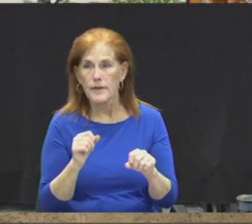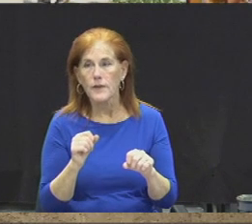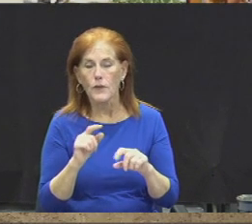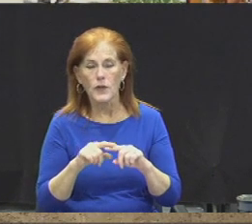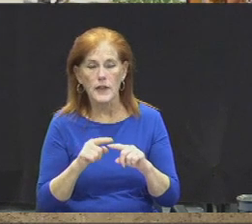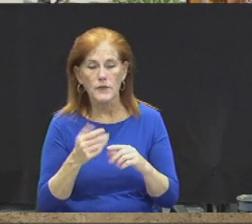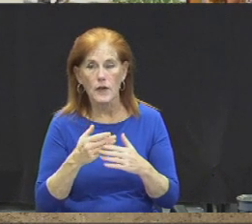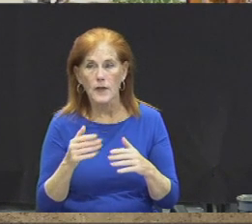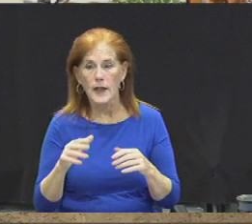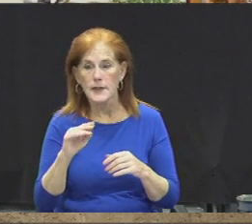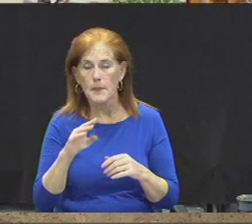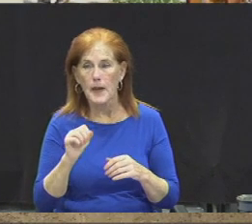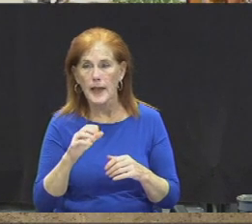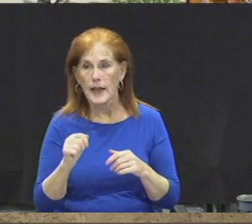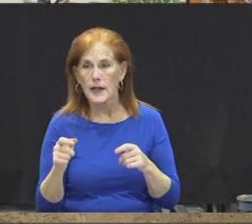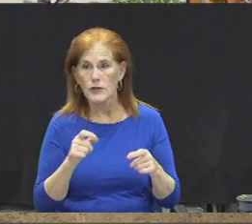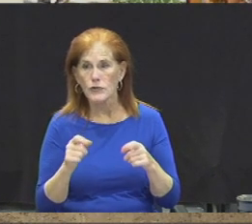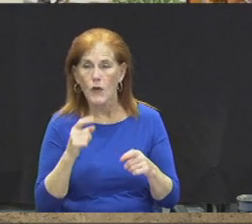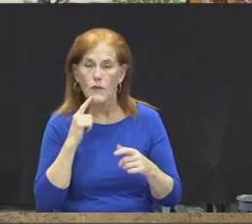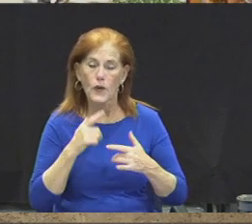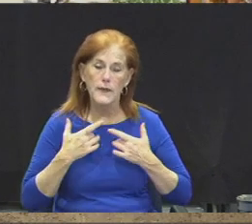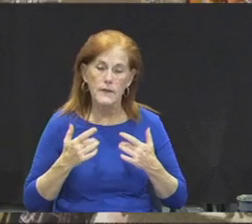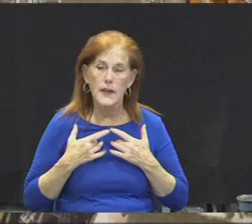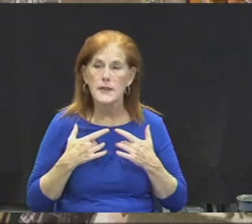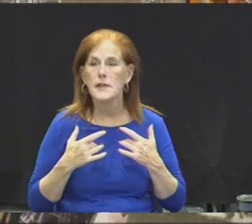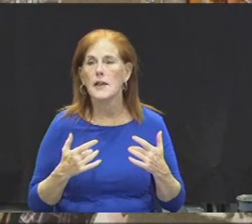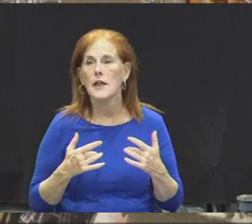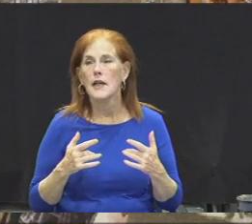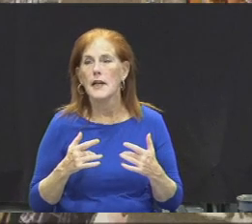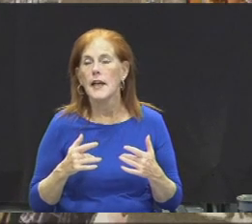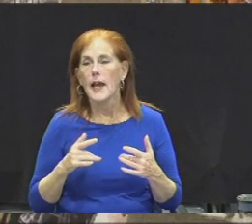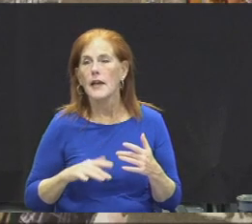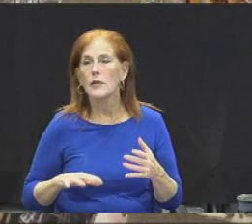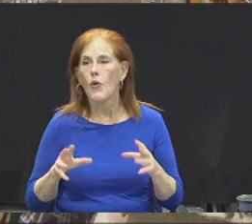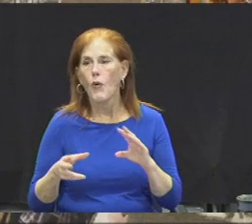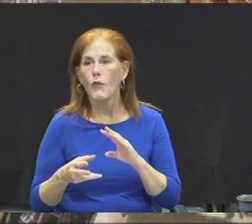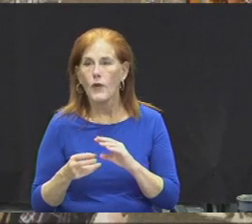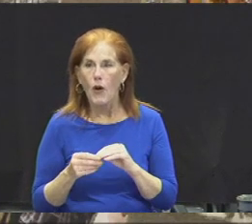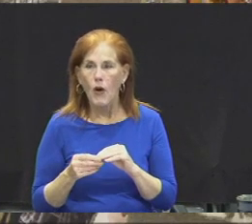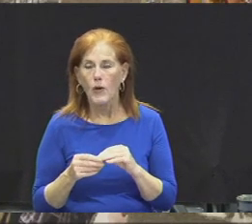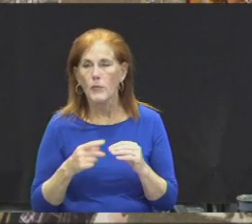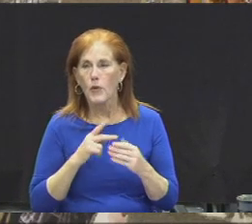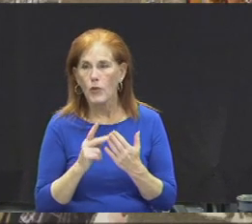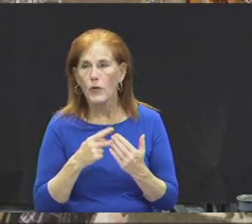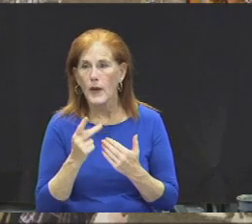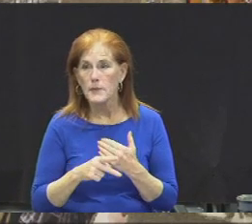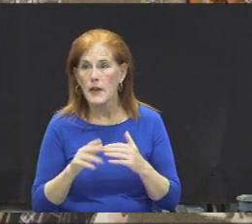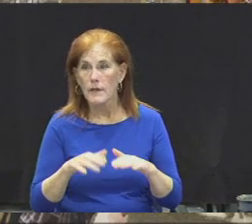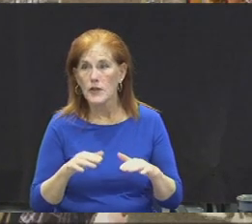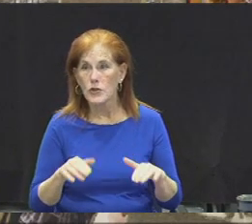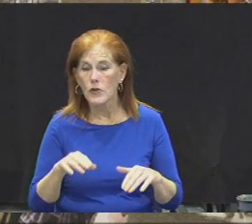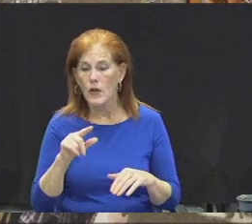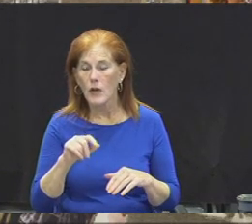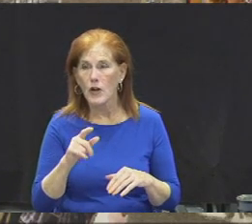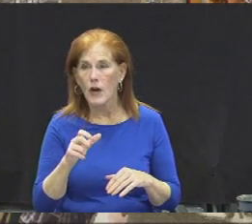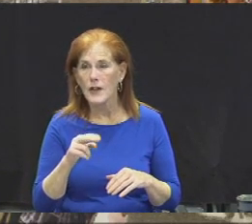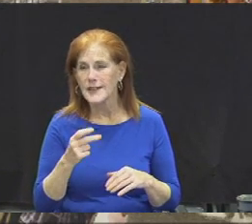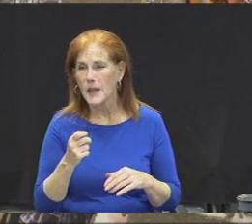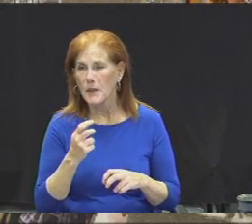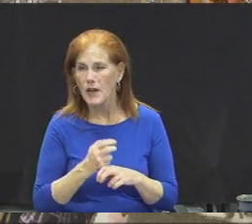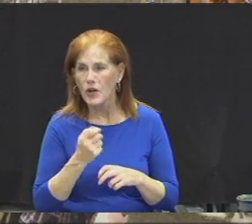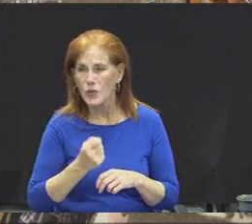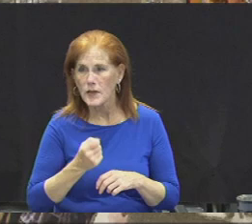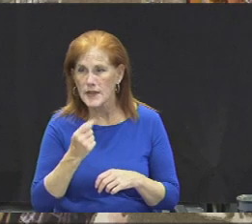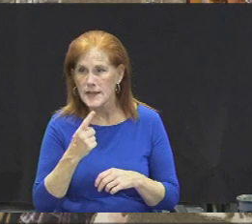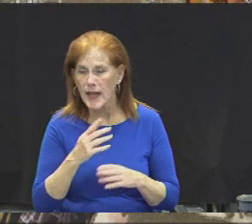Mecca control to change for events and kind of overall activation and programming. The children's garden in particular is a little hard to understand